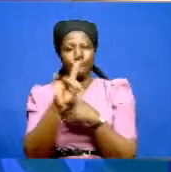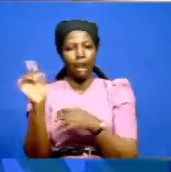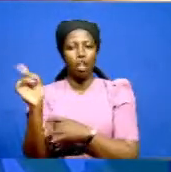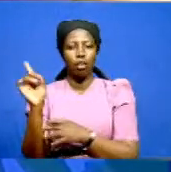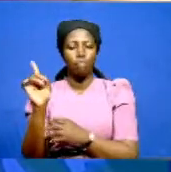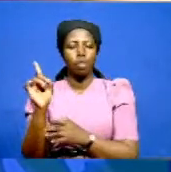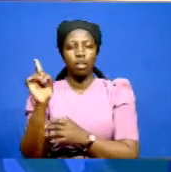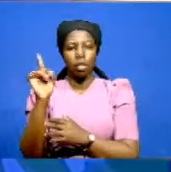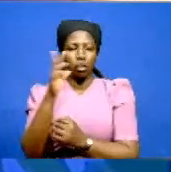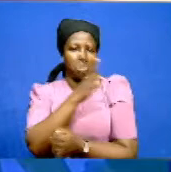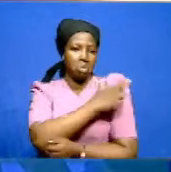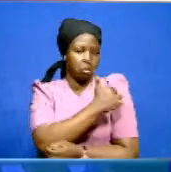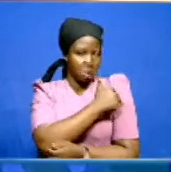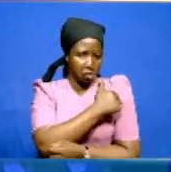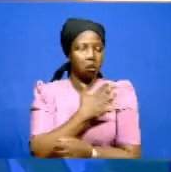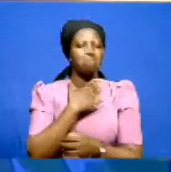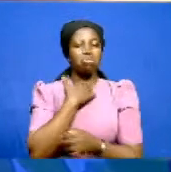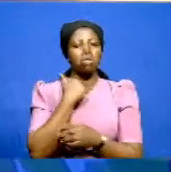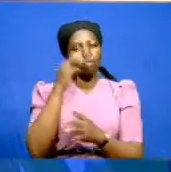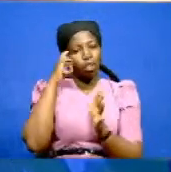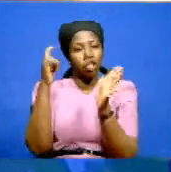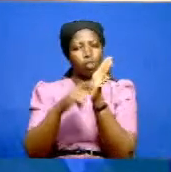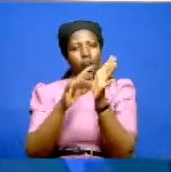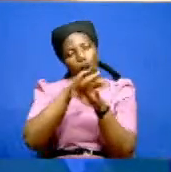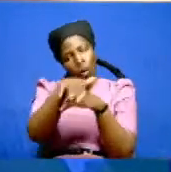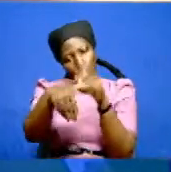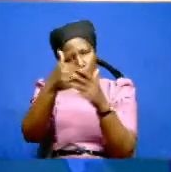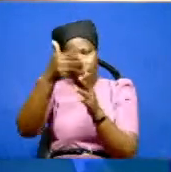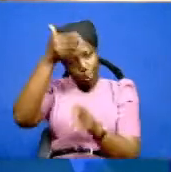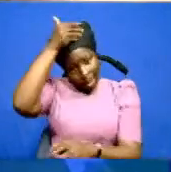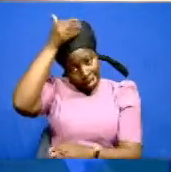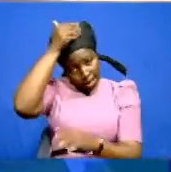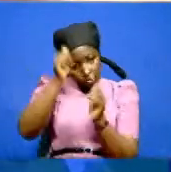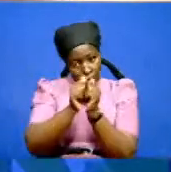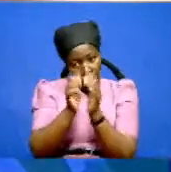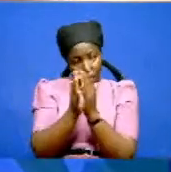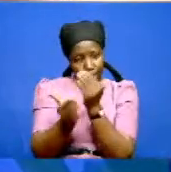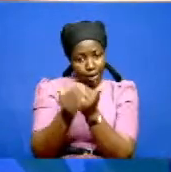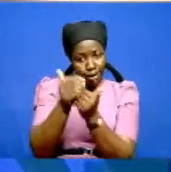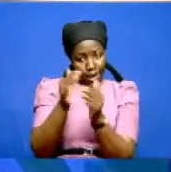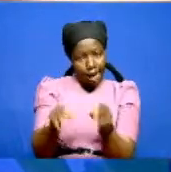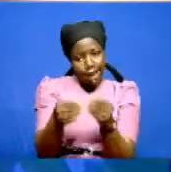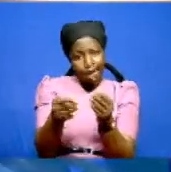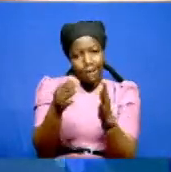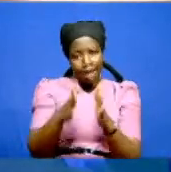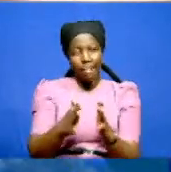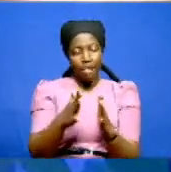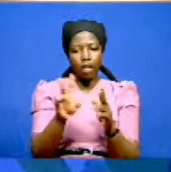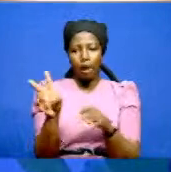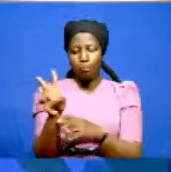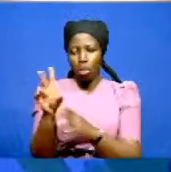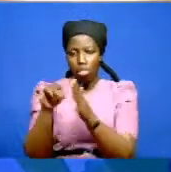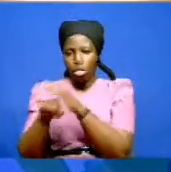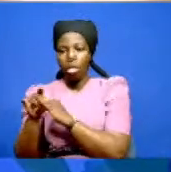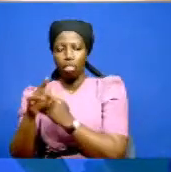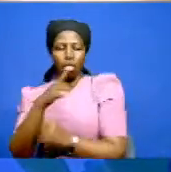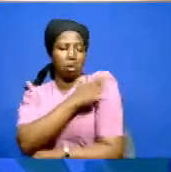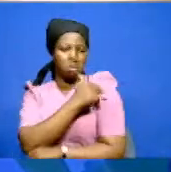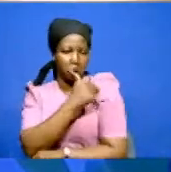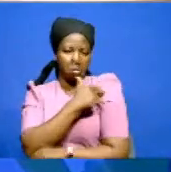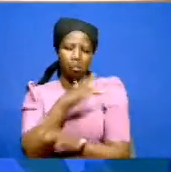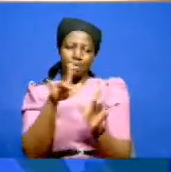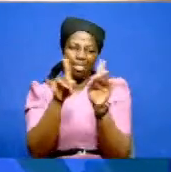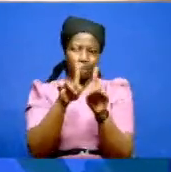want to acknowledge all the nurses and caregivers, both in the hospitals